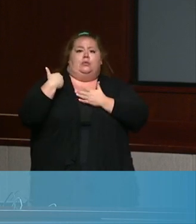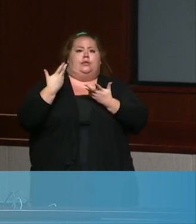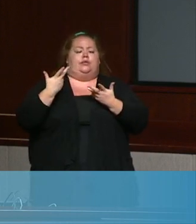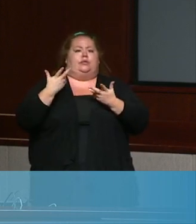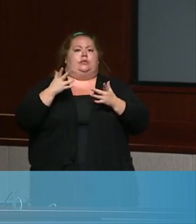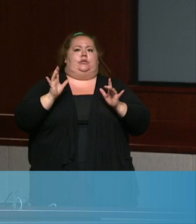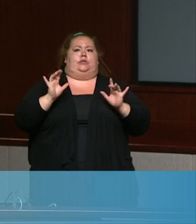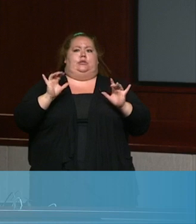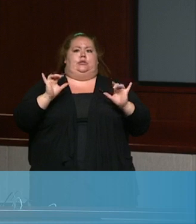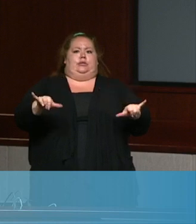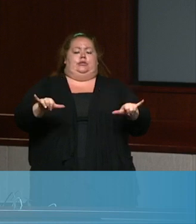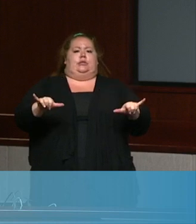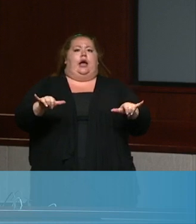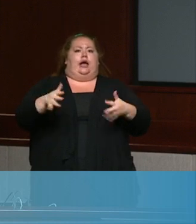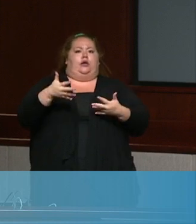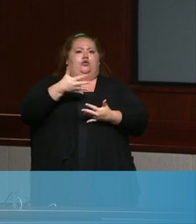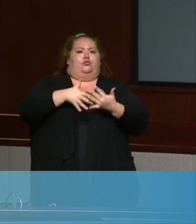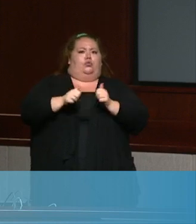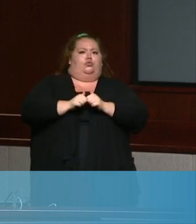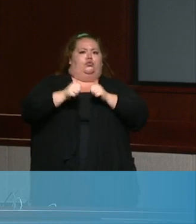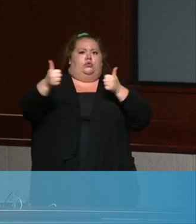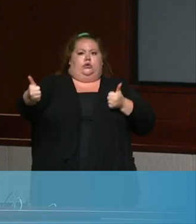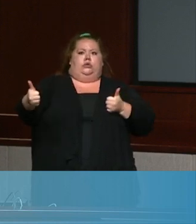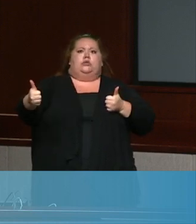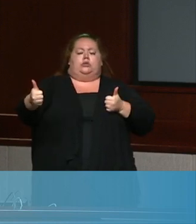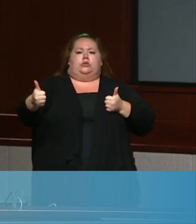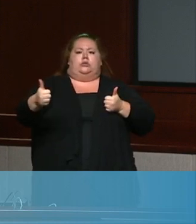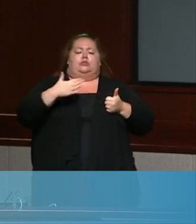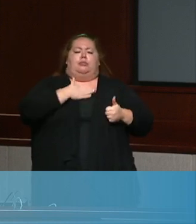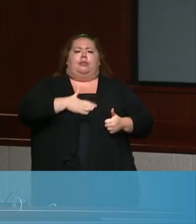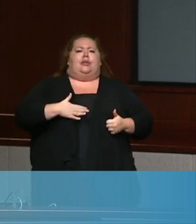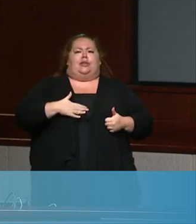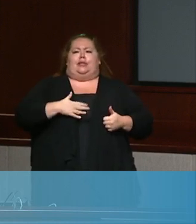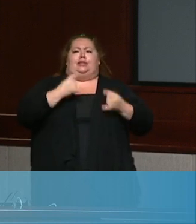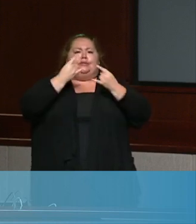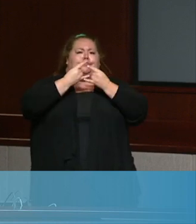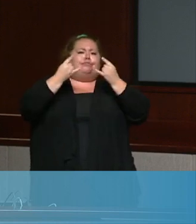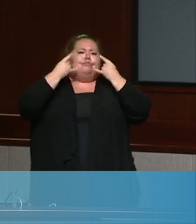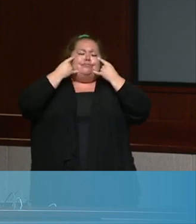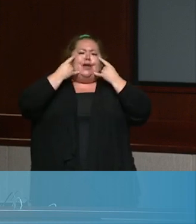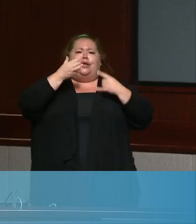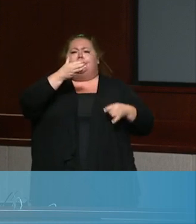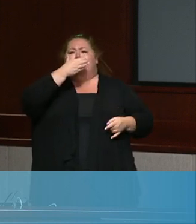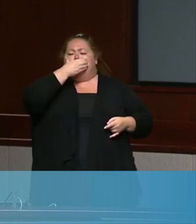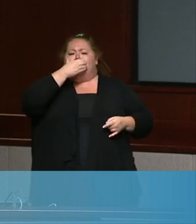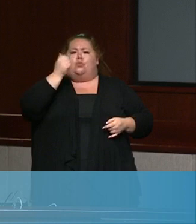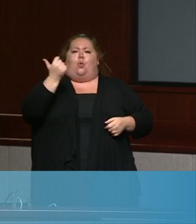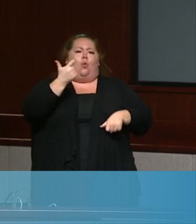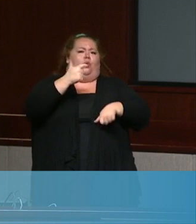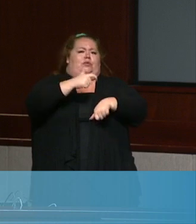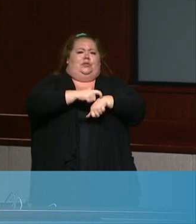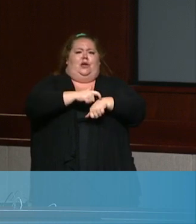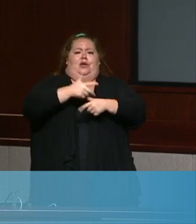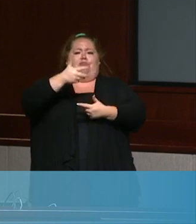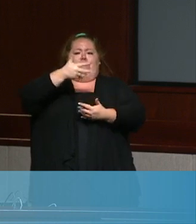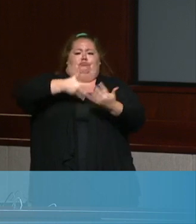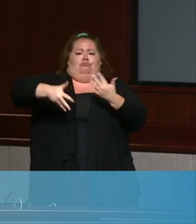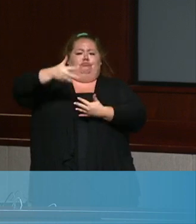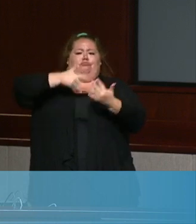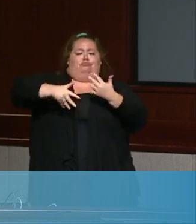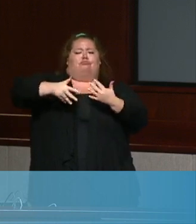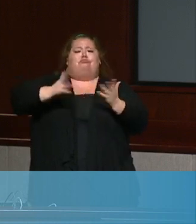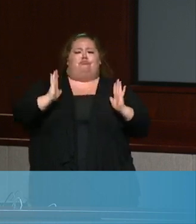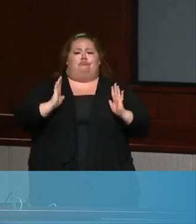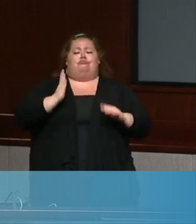physically distanced and to wear a mask at all times when you're around other people. Thank you very